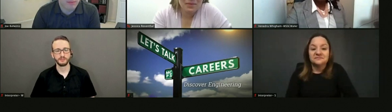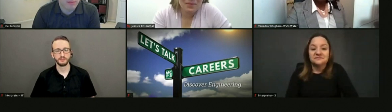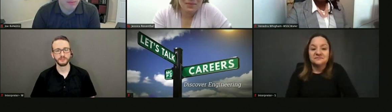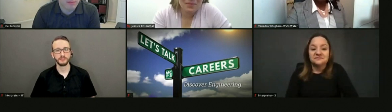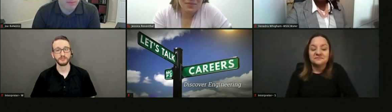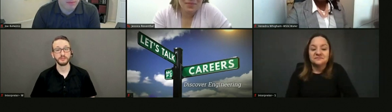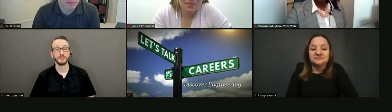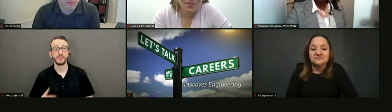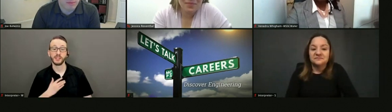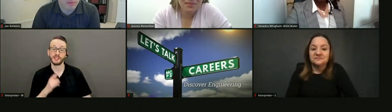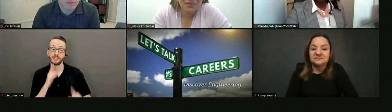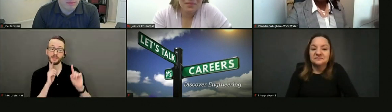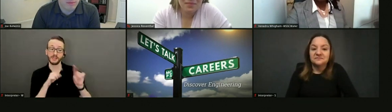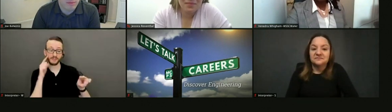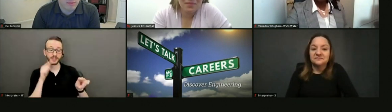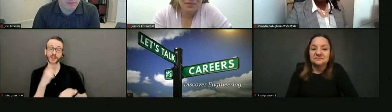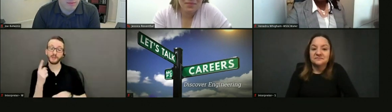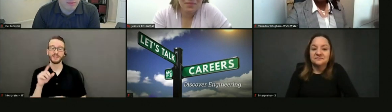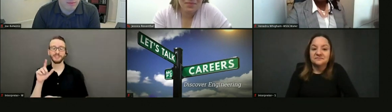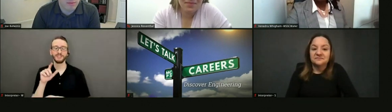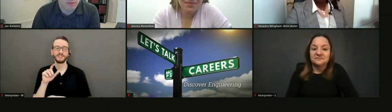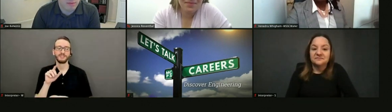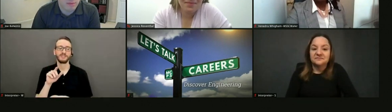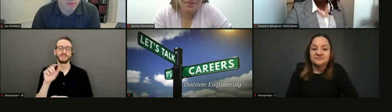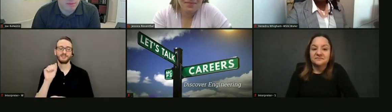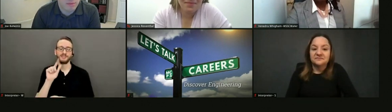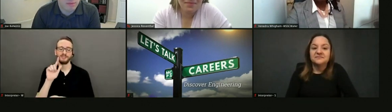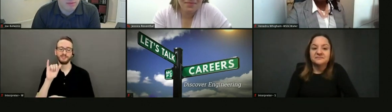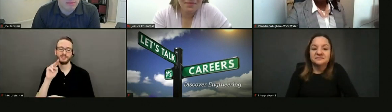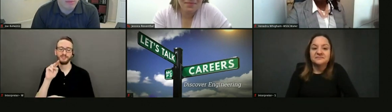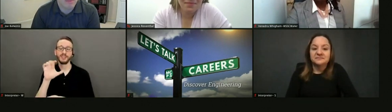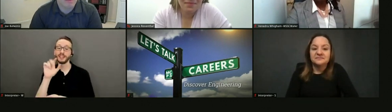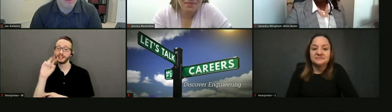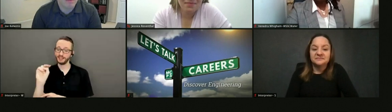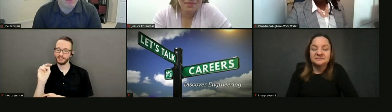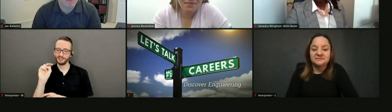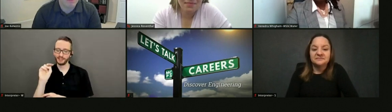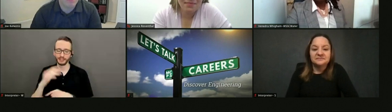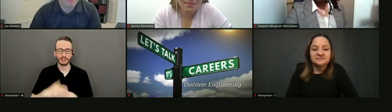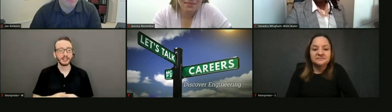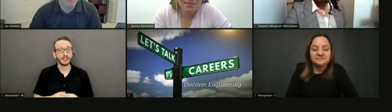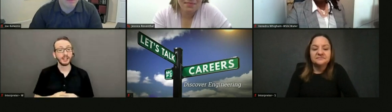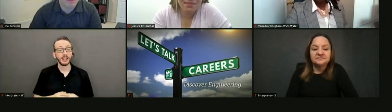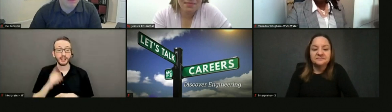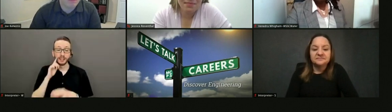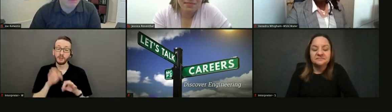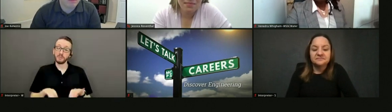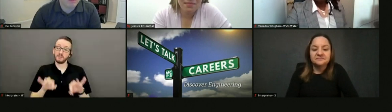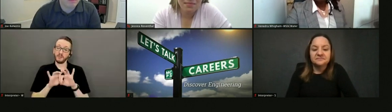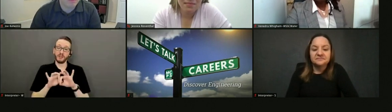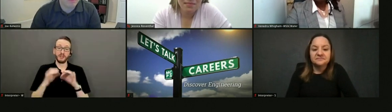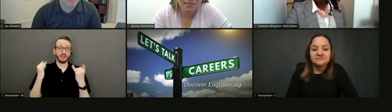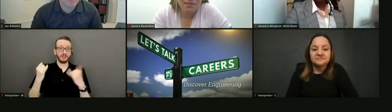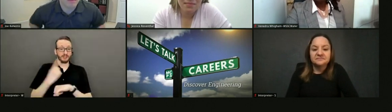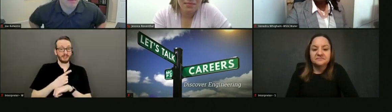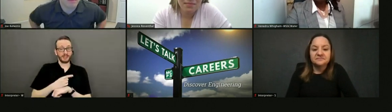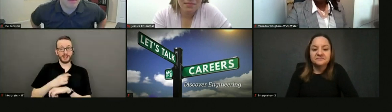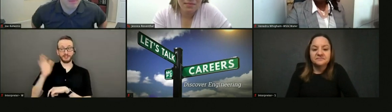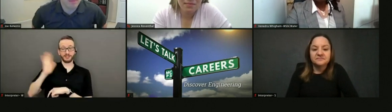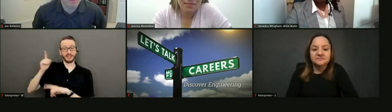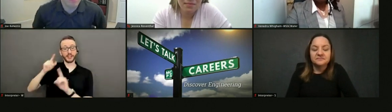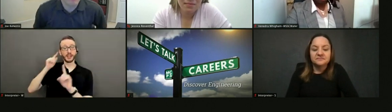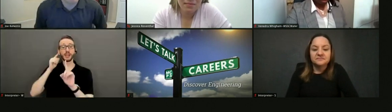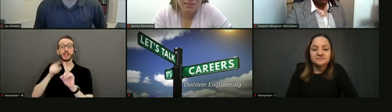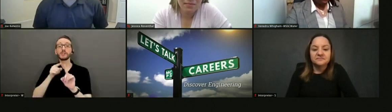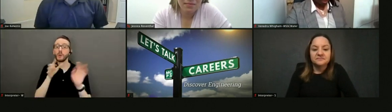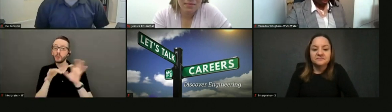So my answer for this is always Lincoln. And I think it's really important today, someone that was looking to unify and that